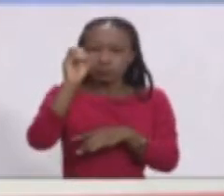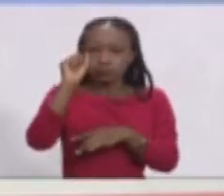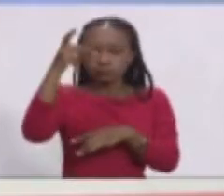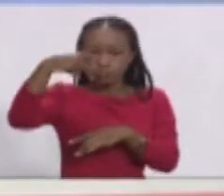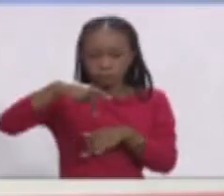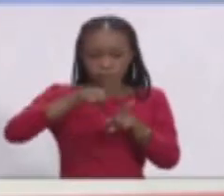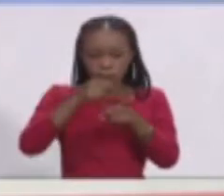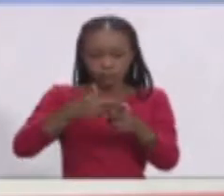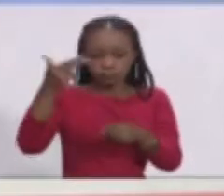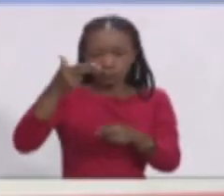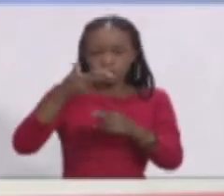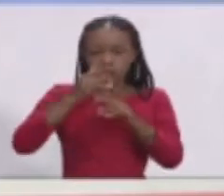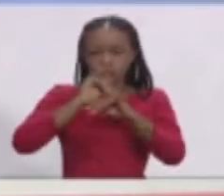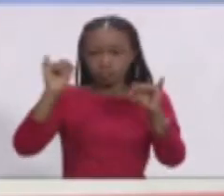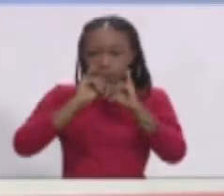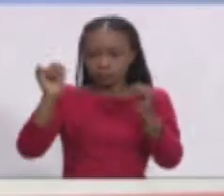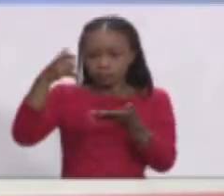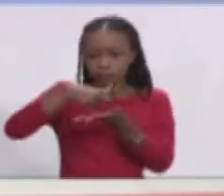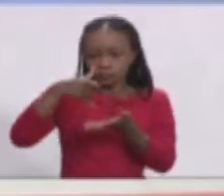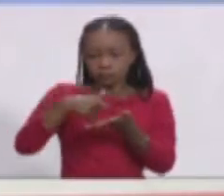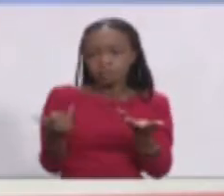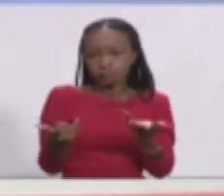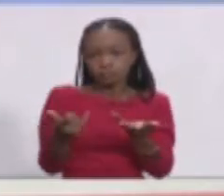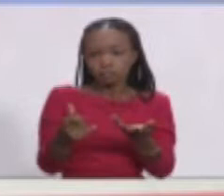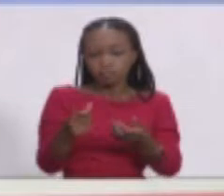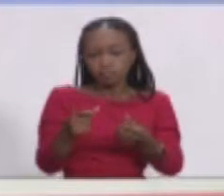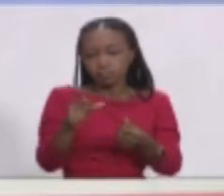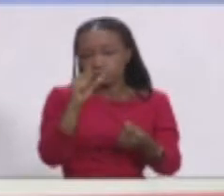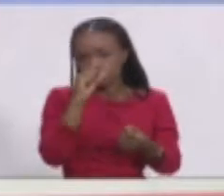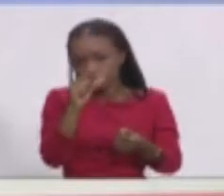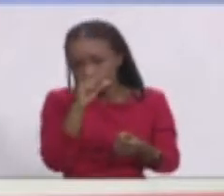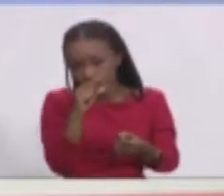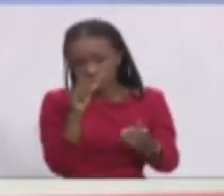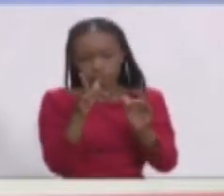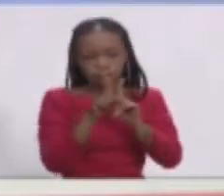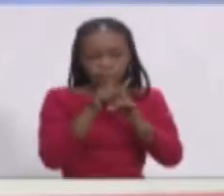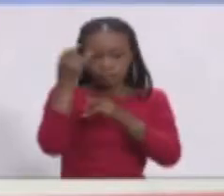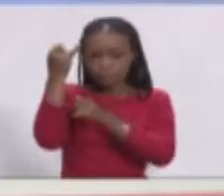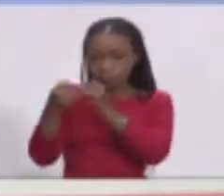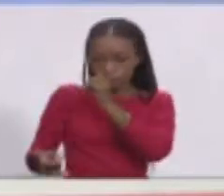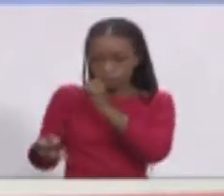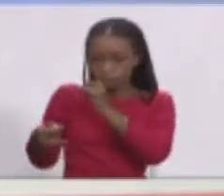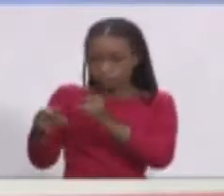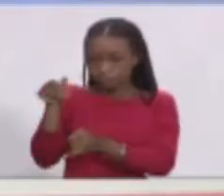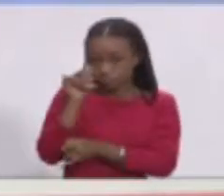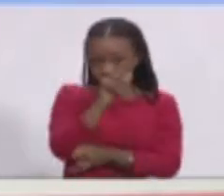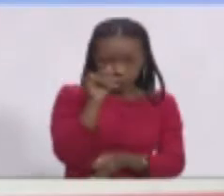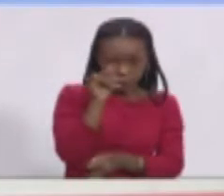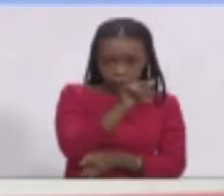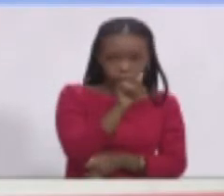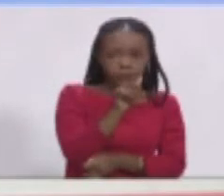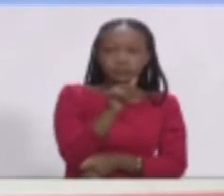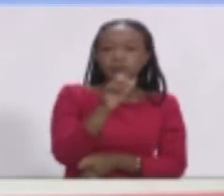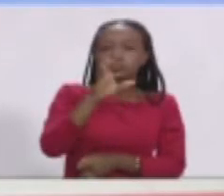maintain high standards of hygiene, including etiquette as far as coughing and sneezing is concerned, and the latest one being the dusk to dawn